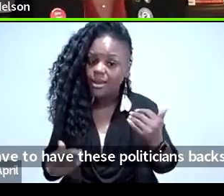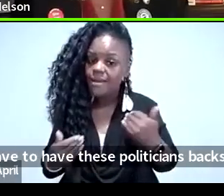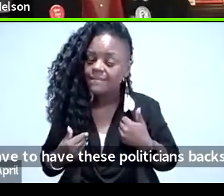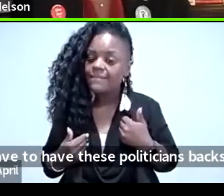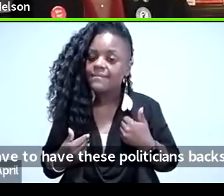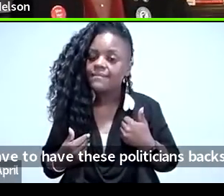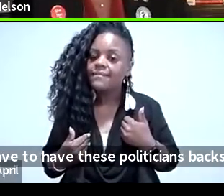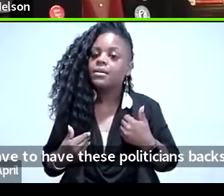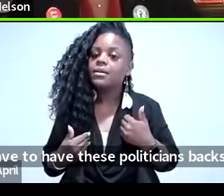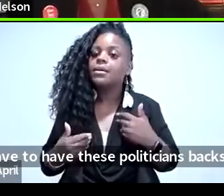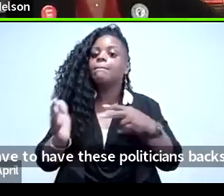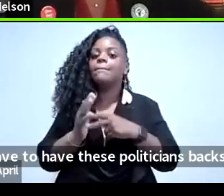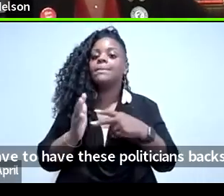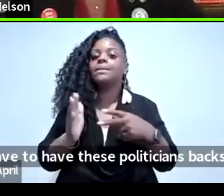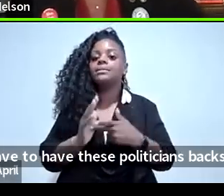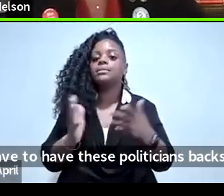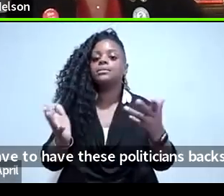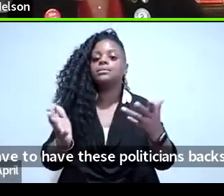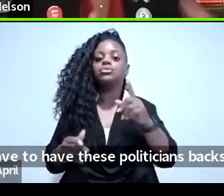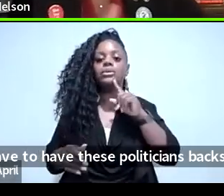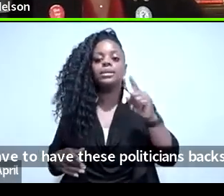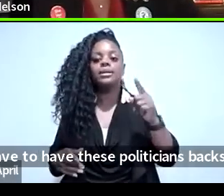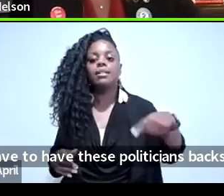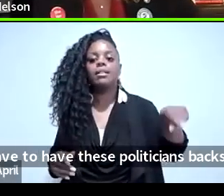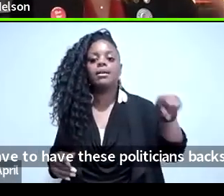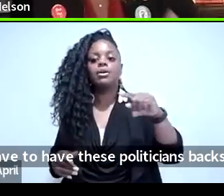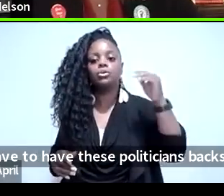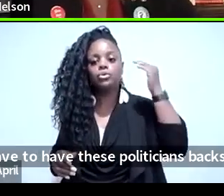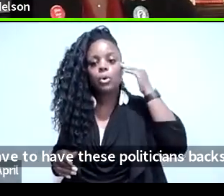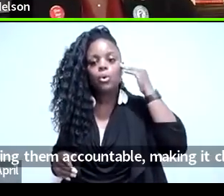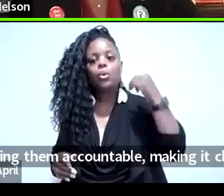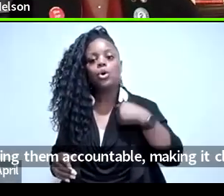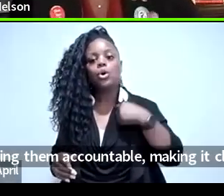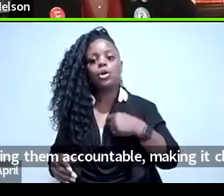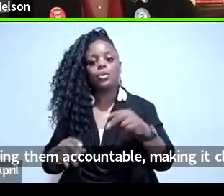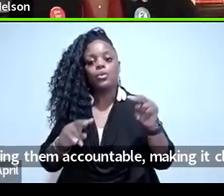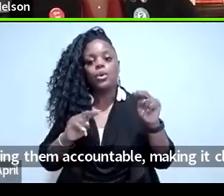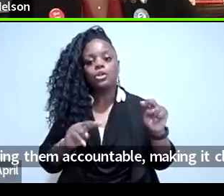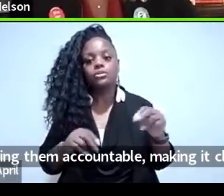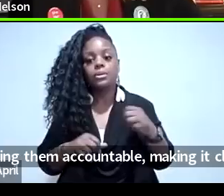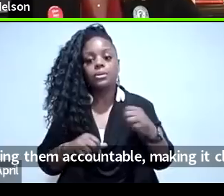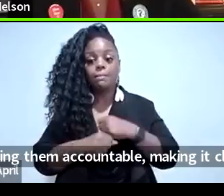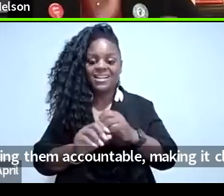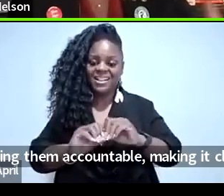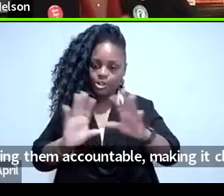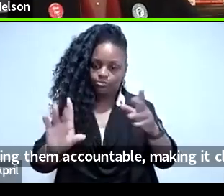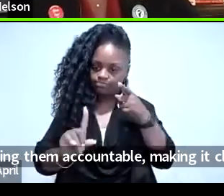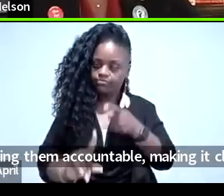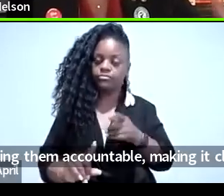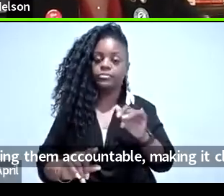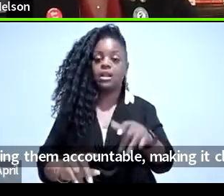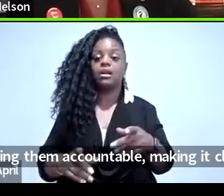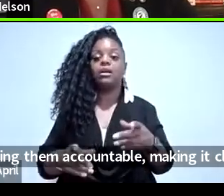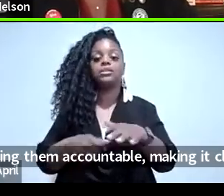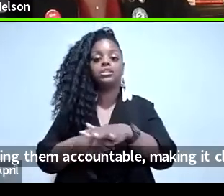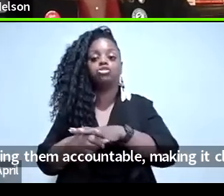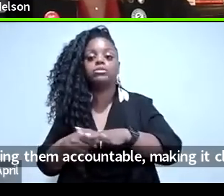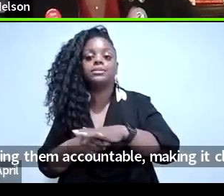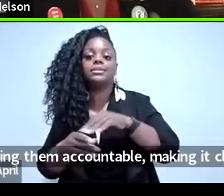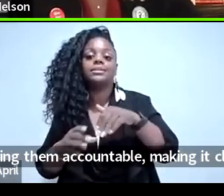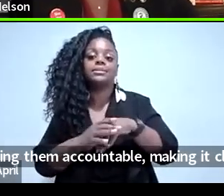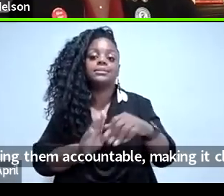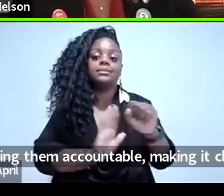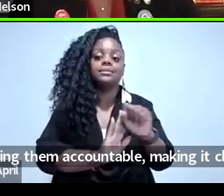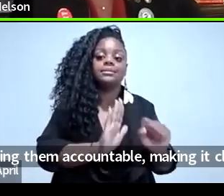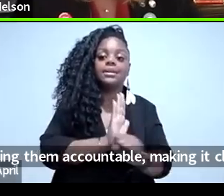clear in the districts, in the states, what politicians are doing what, whether or not they stand with workers